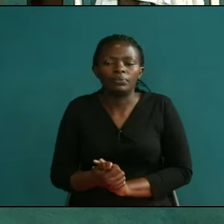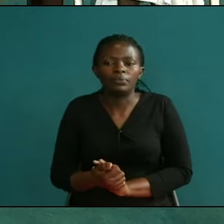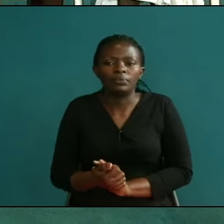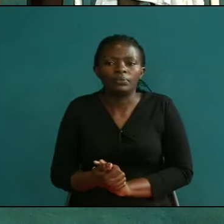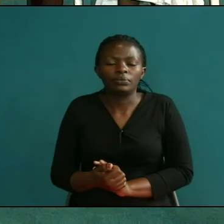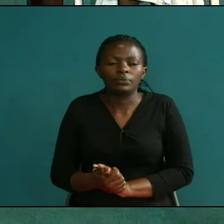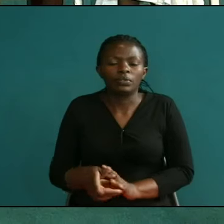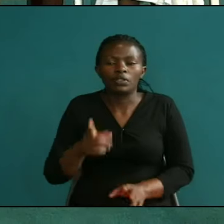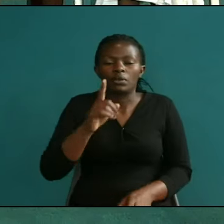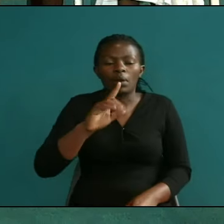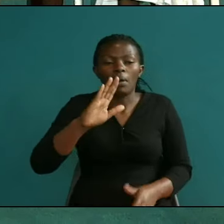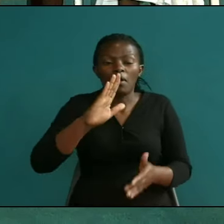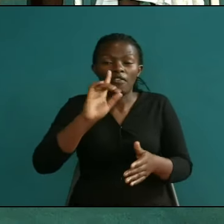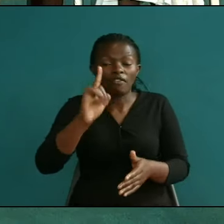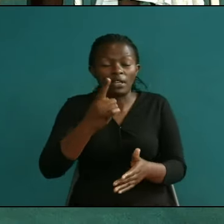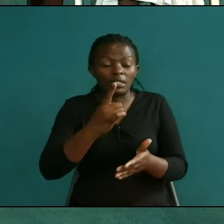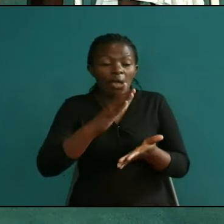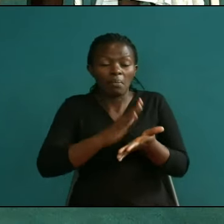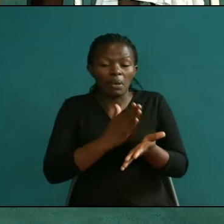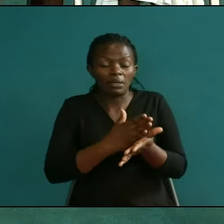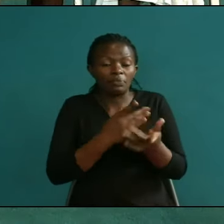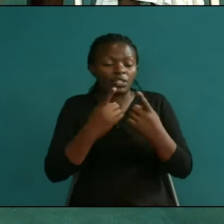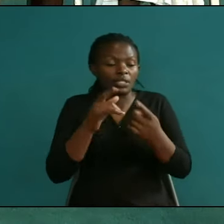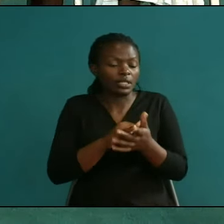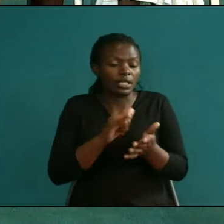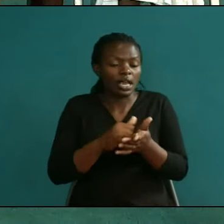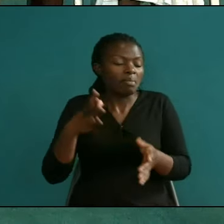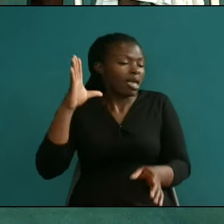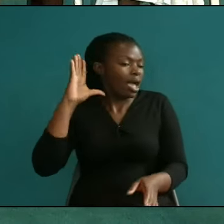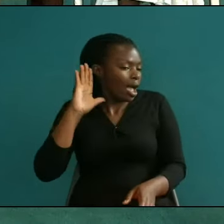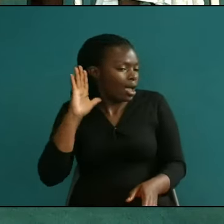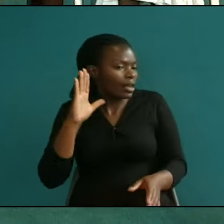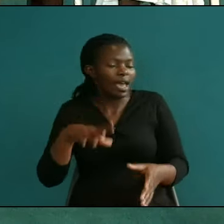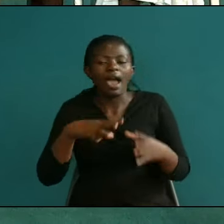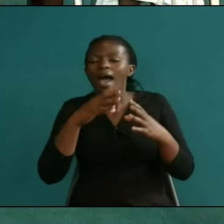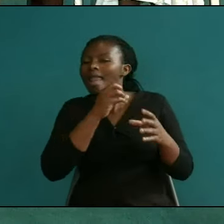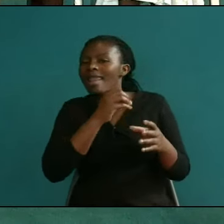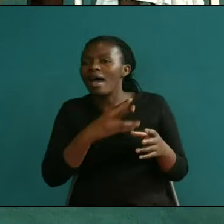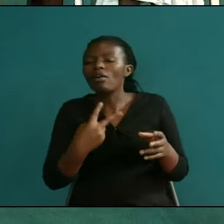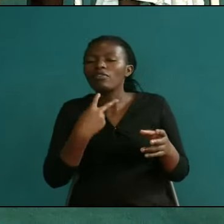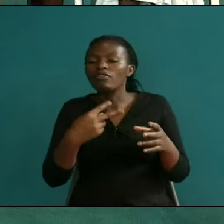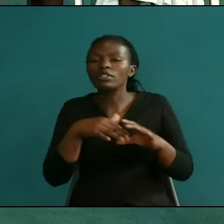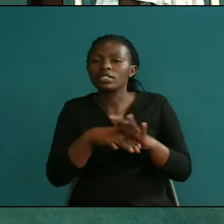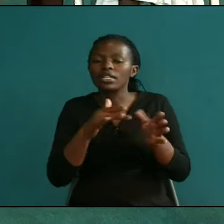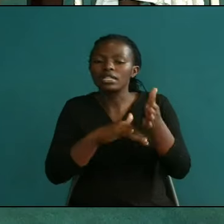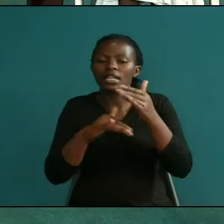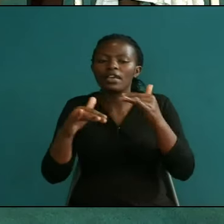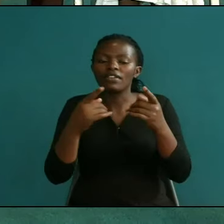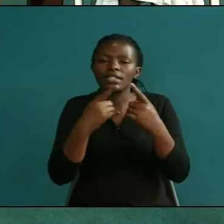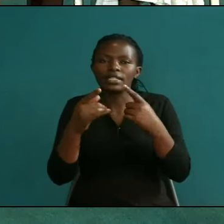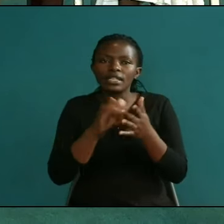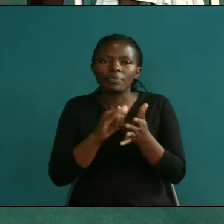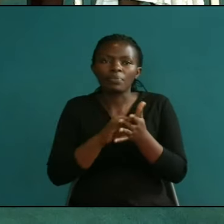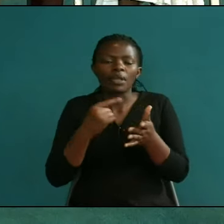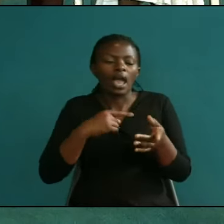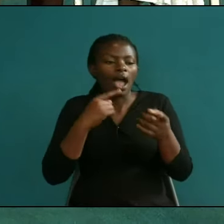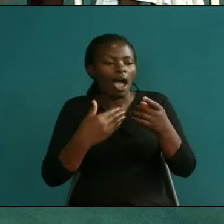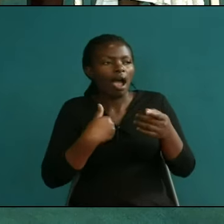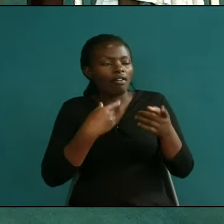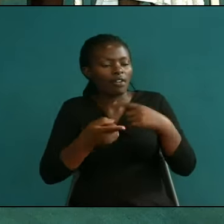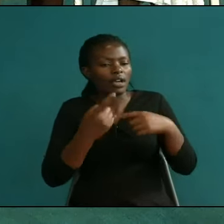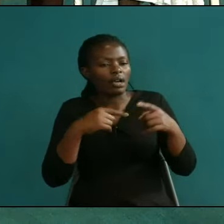Okay, so the first punchline says, yeah. Then I heard a loud voice in heaven say, now I have come to the